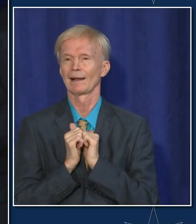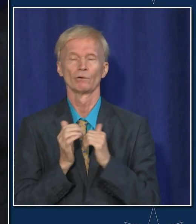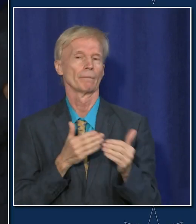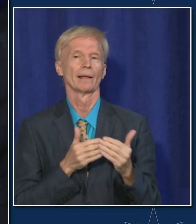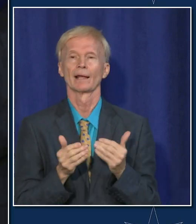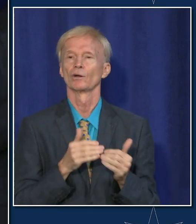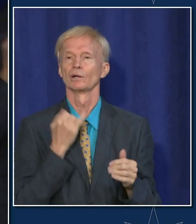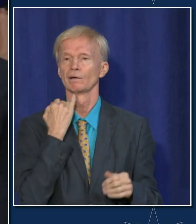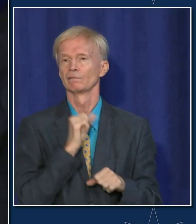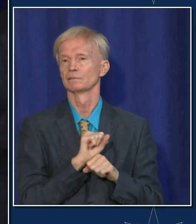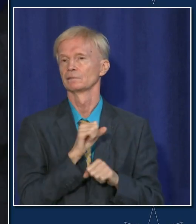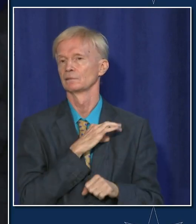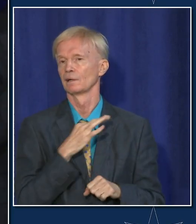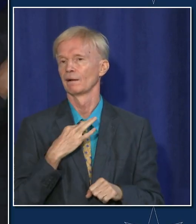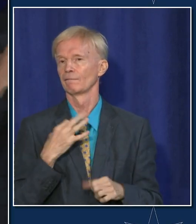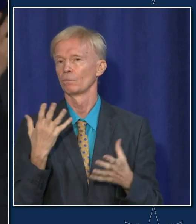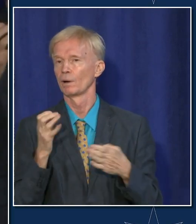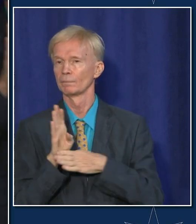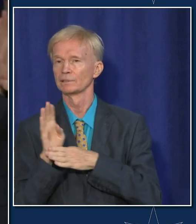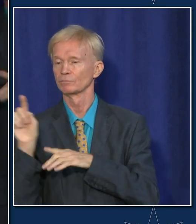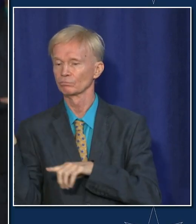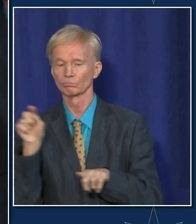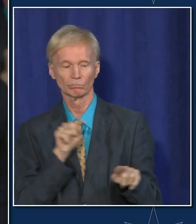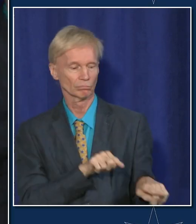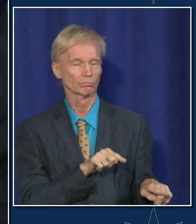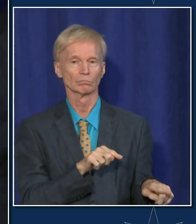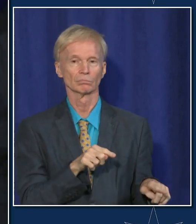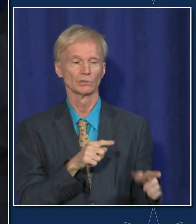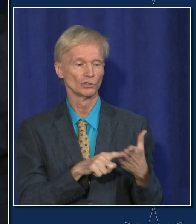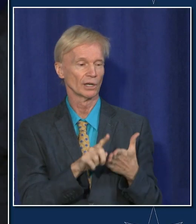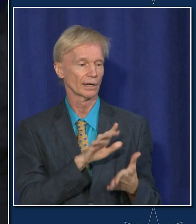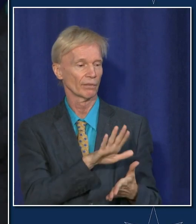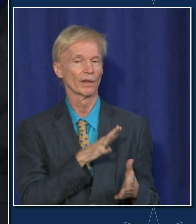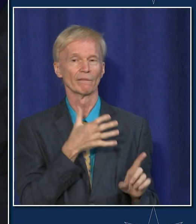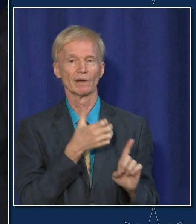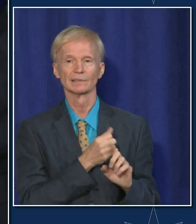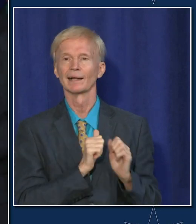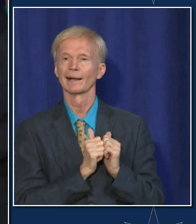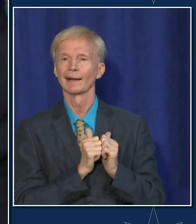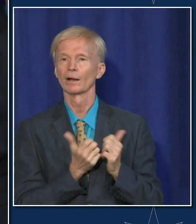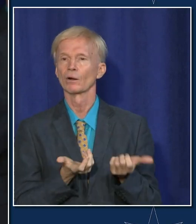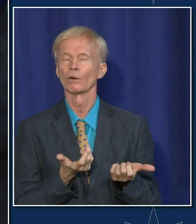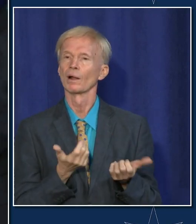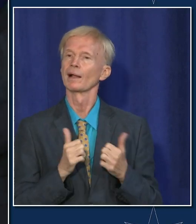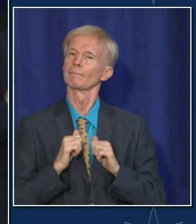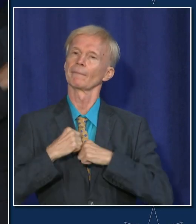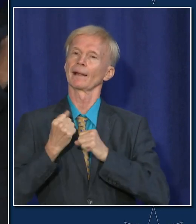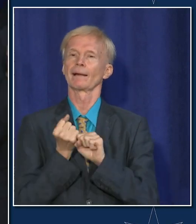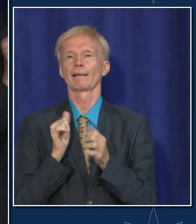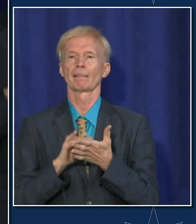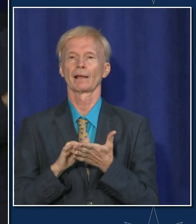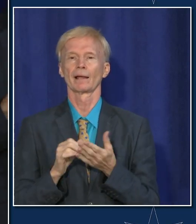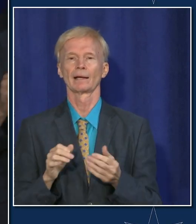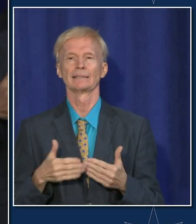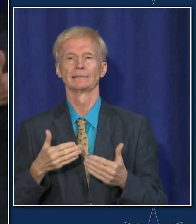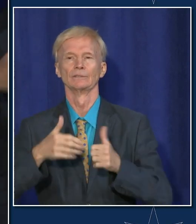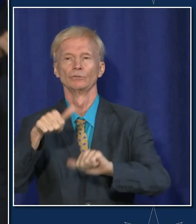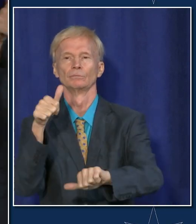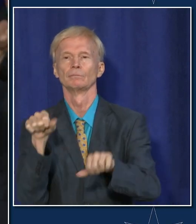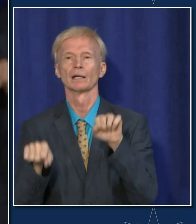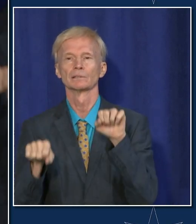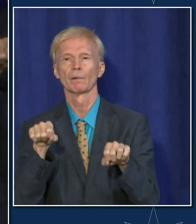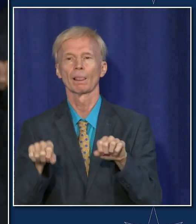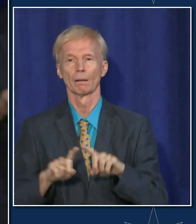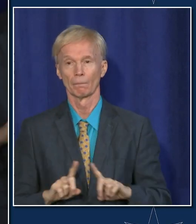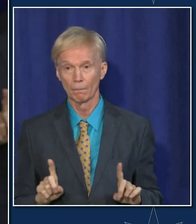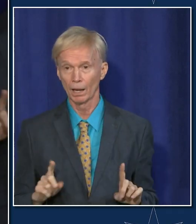if an employer decides that they want to check vaccination status, et cetera, we'd like to think about how to make that be more possible. But we